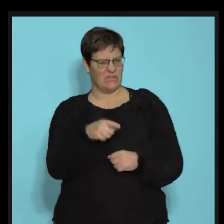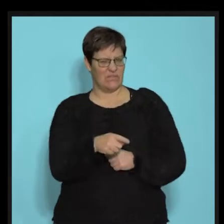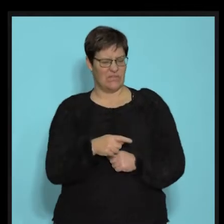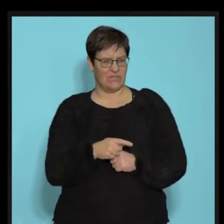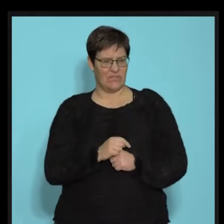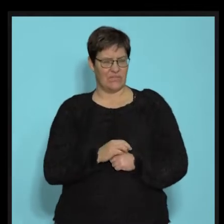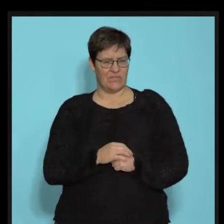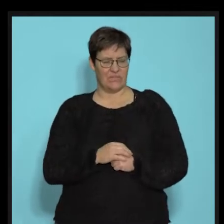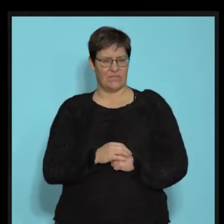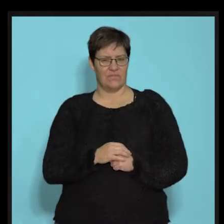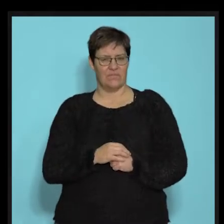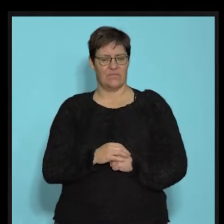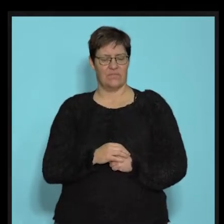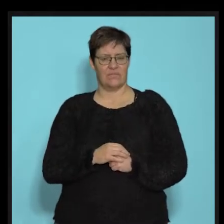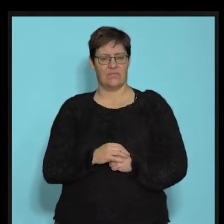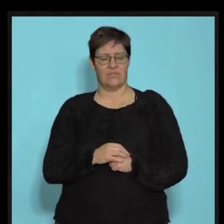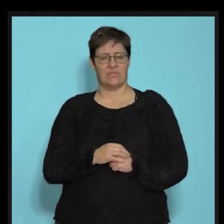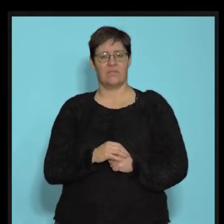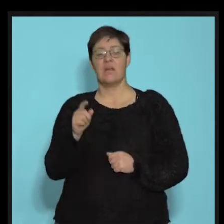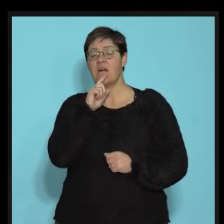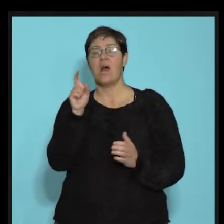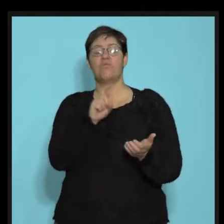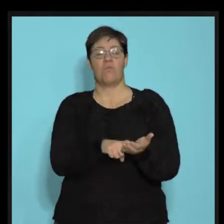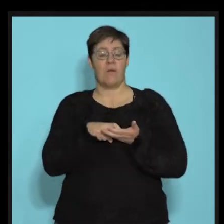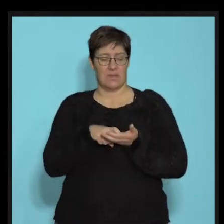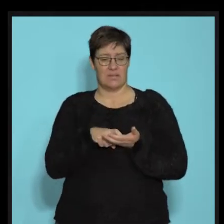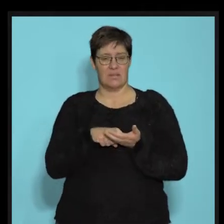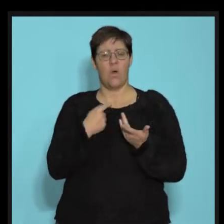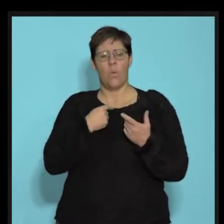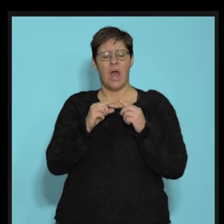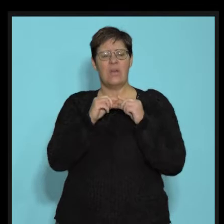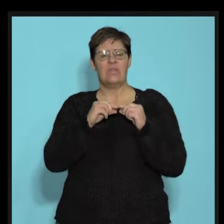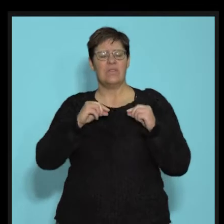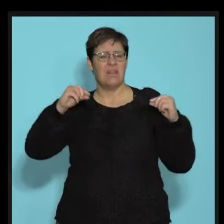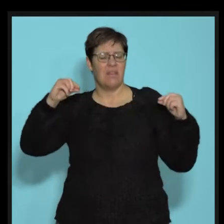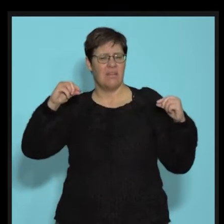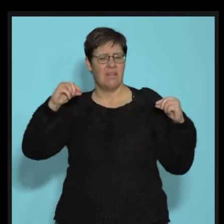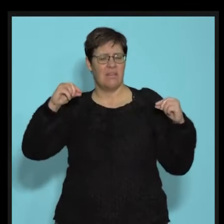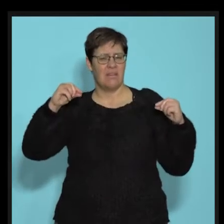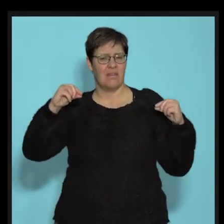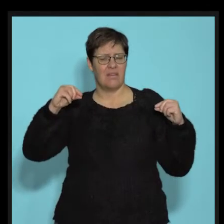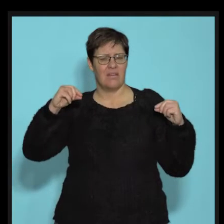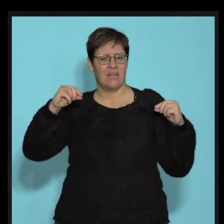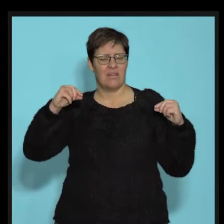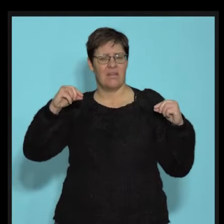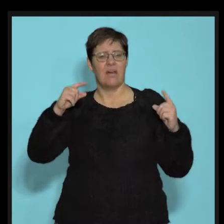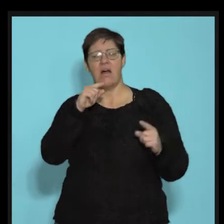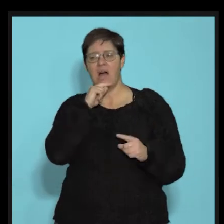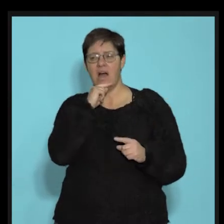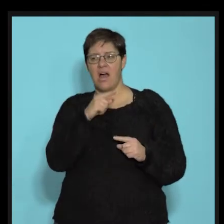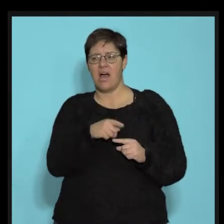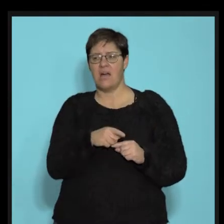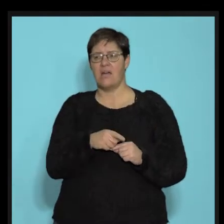the leaf, all right, these are the requirements. Why is it thin and permeable? Guys, look here. Cuticle